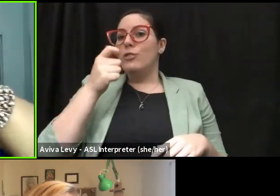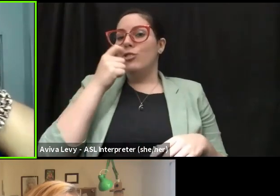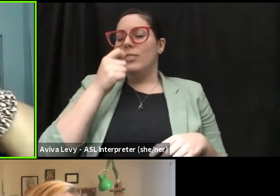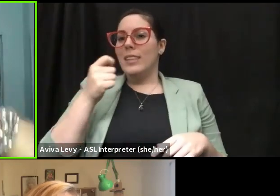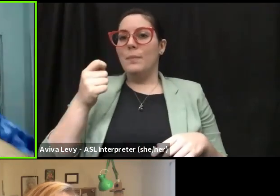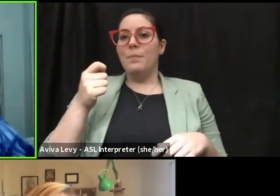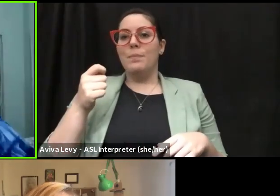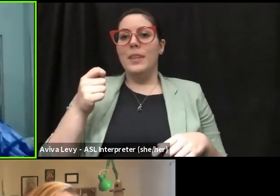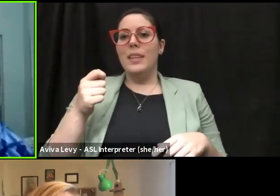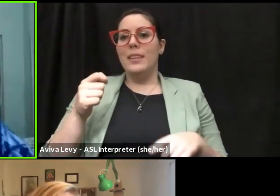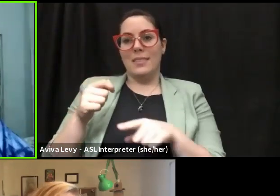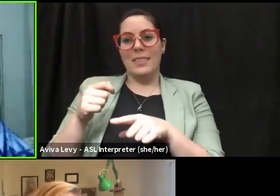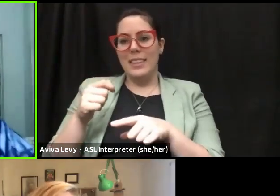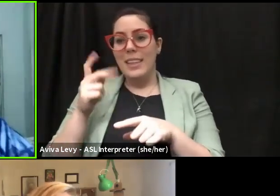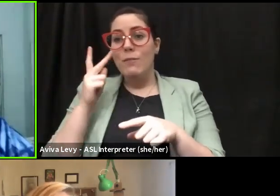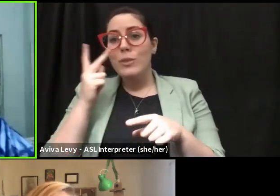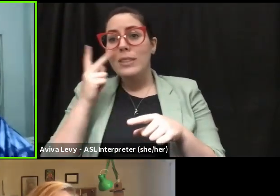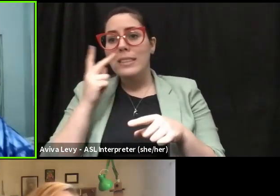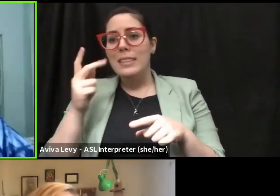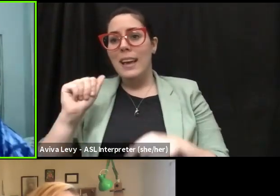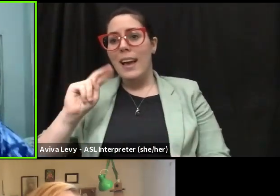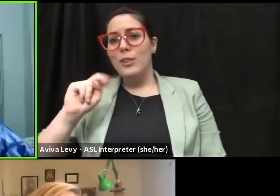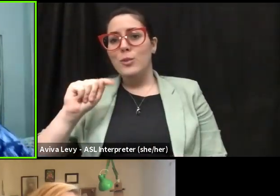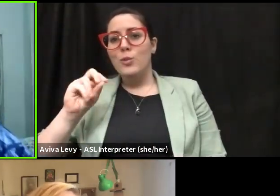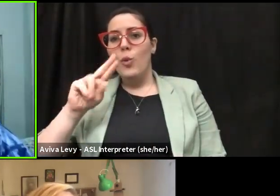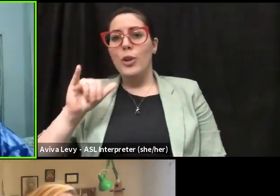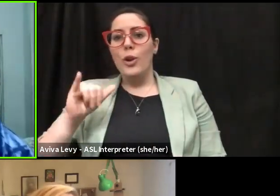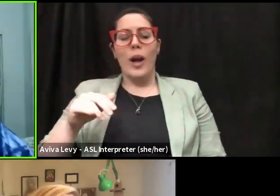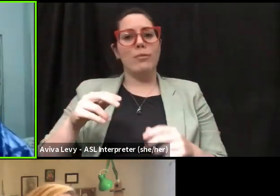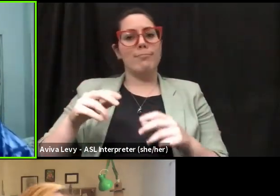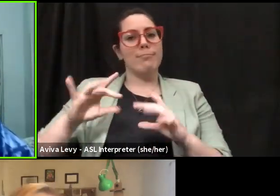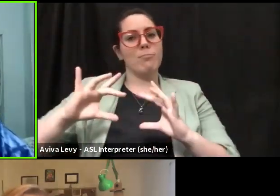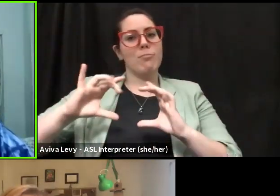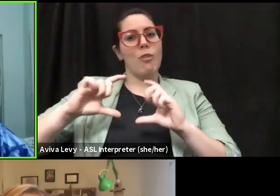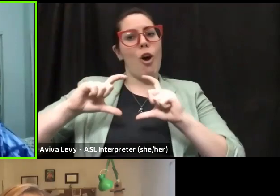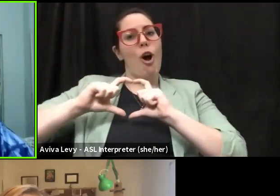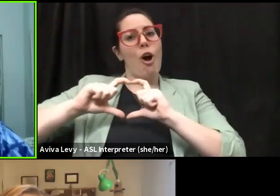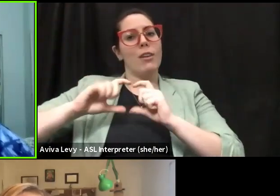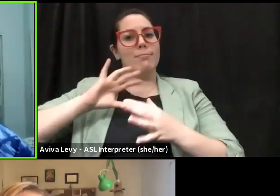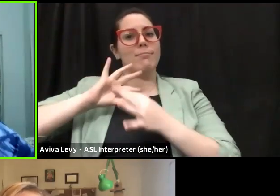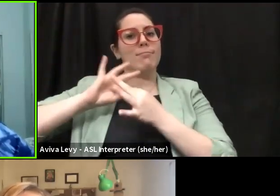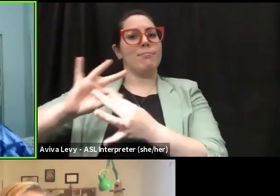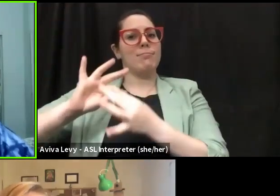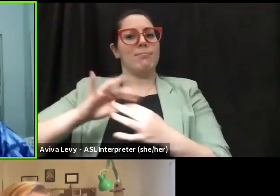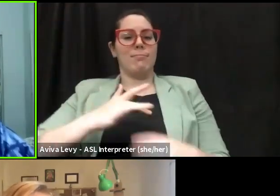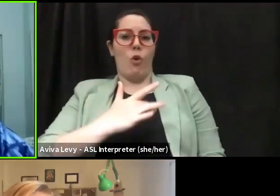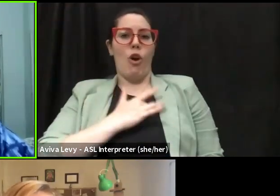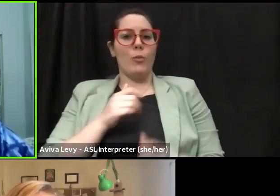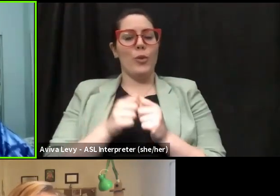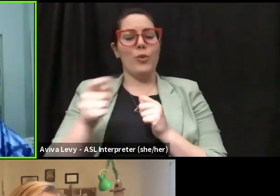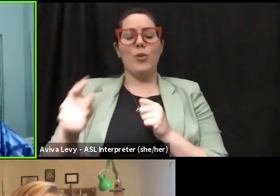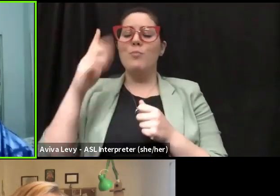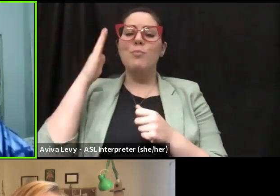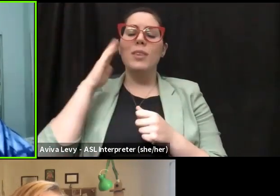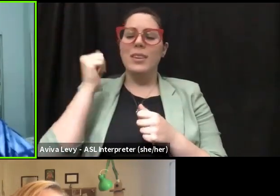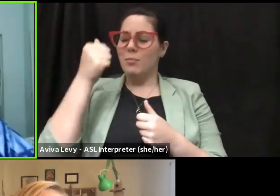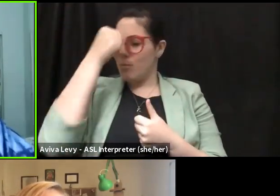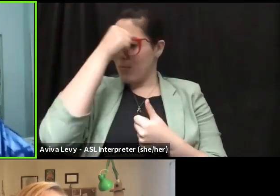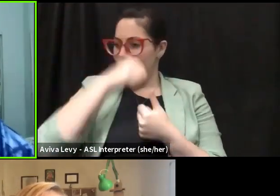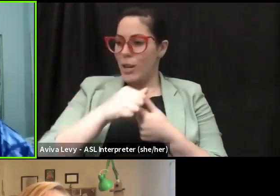heart for you if you're out there. What was so cool about running into, and I literally ran